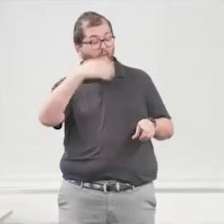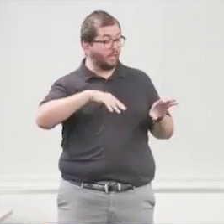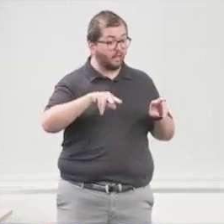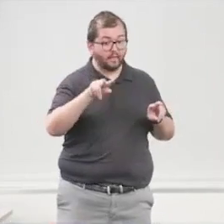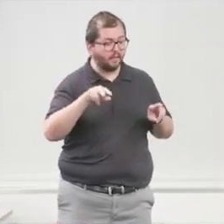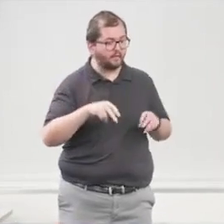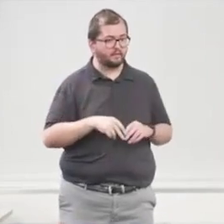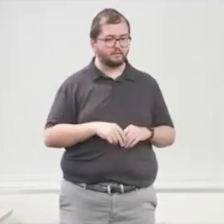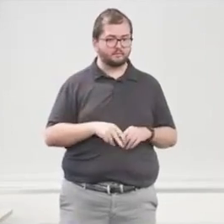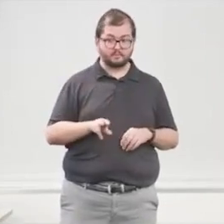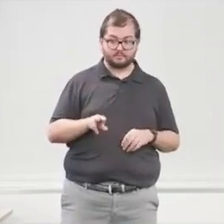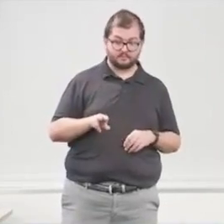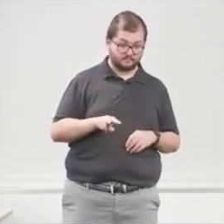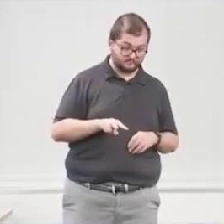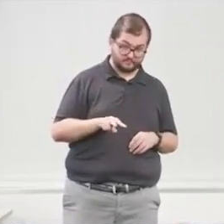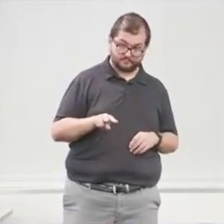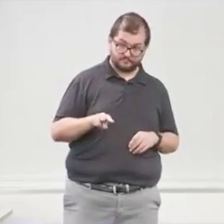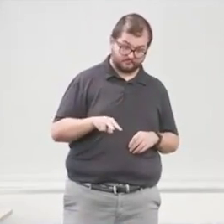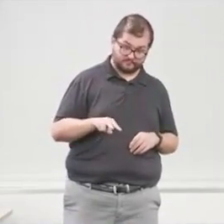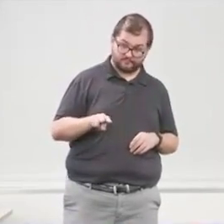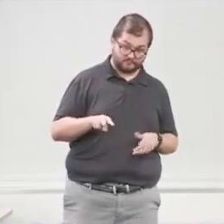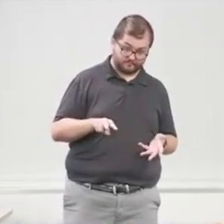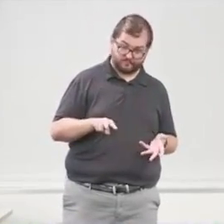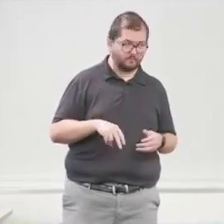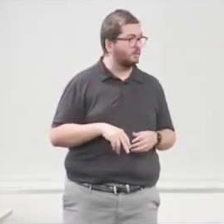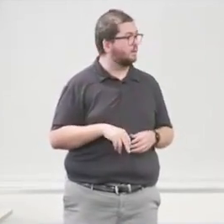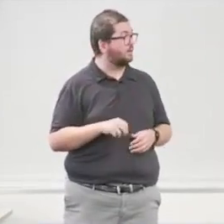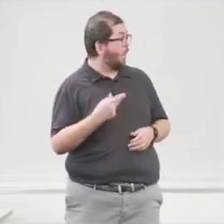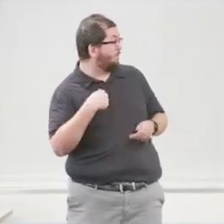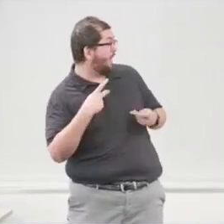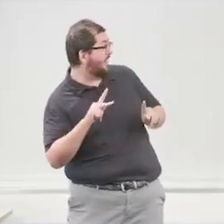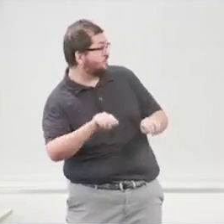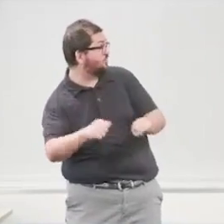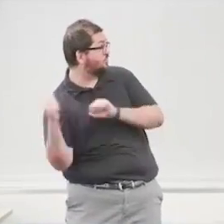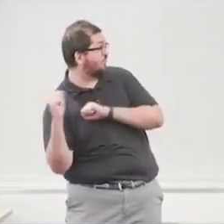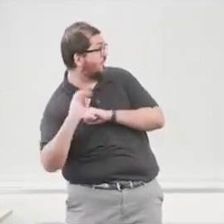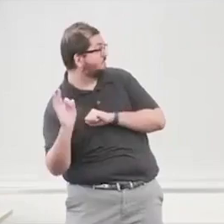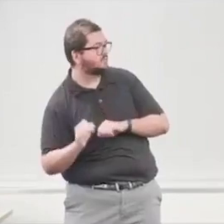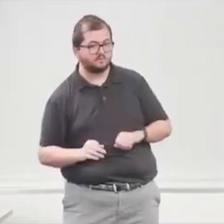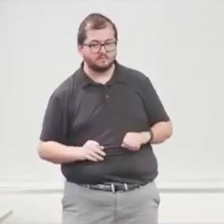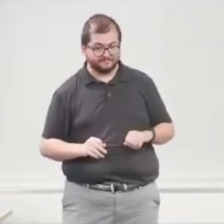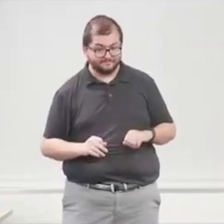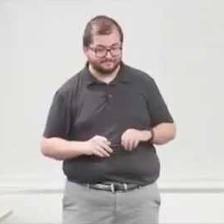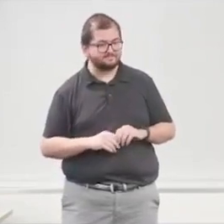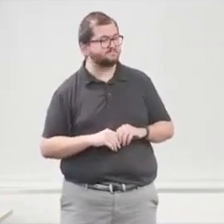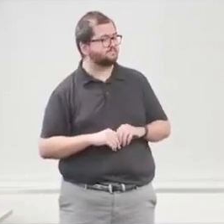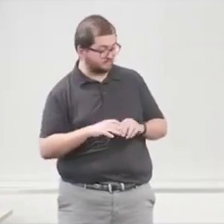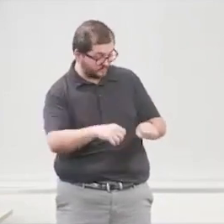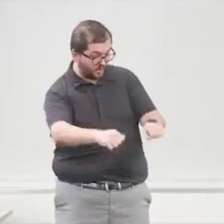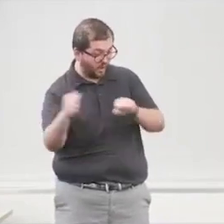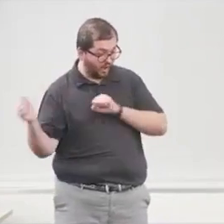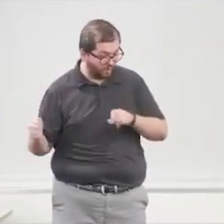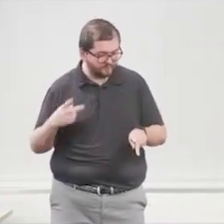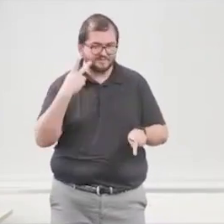And I look at them and they're like, oh, can I take that off? Yes, you can take that off. And they take it off and there's a big